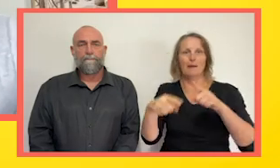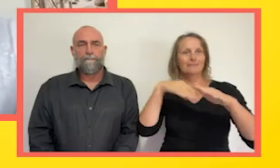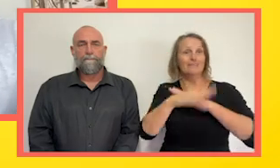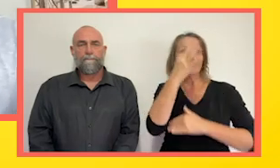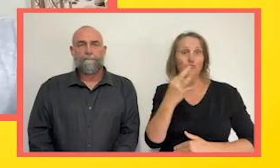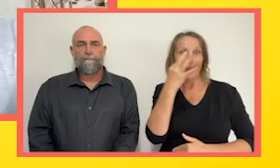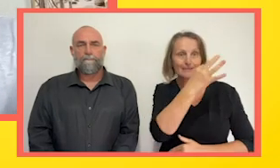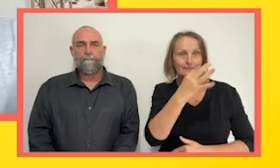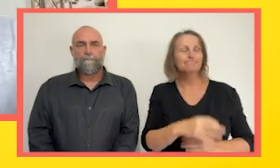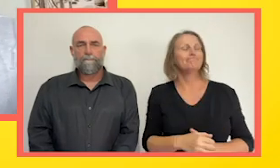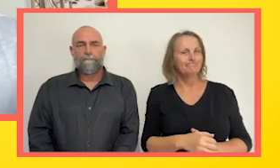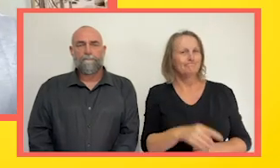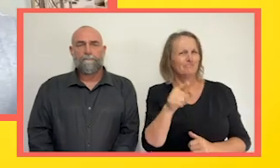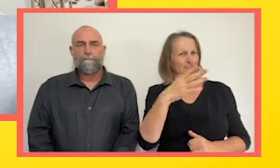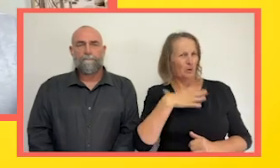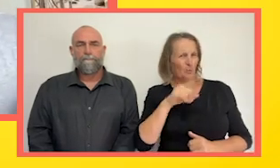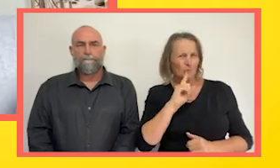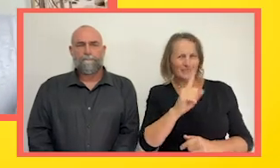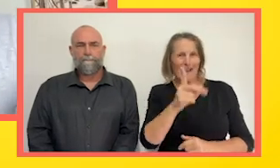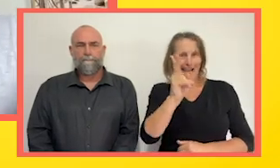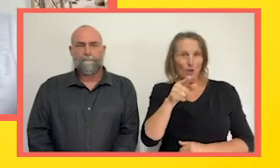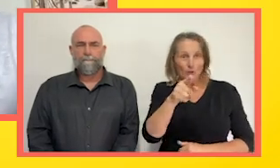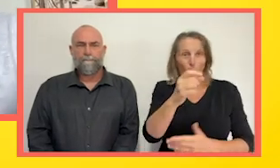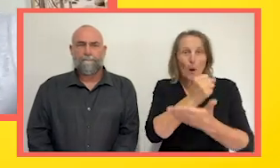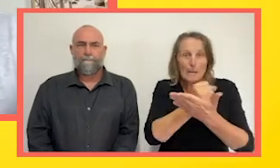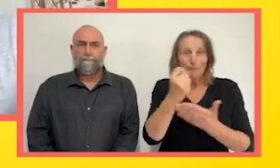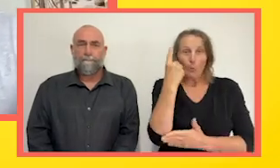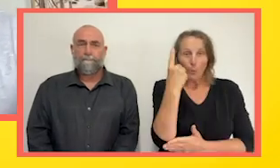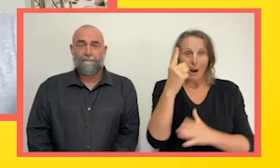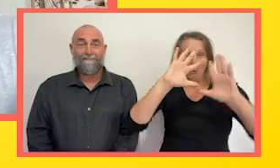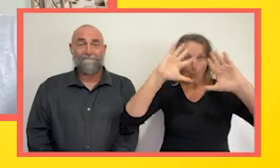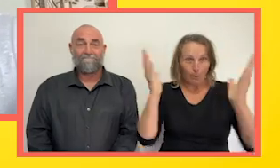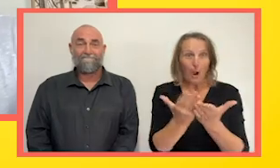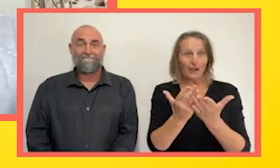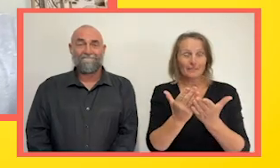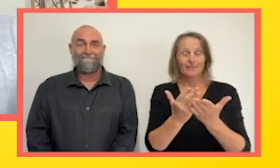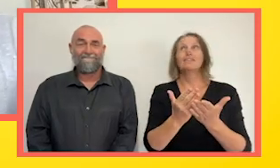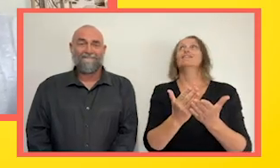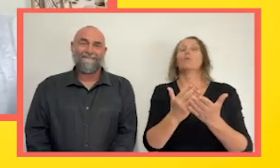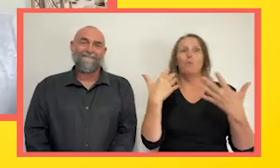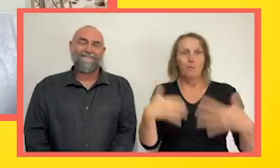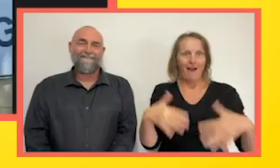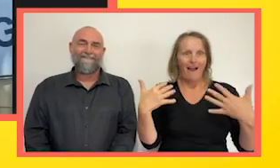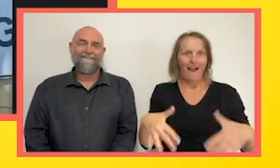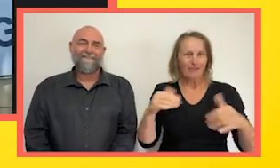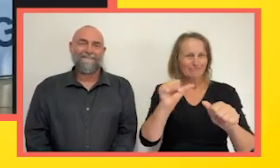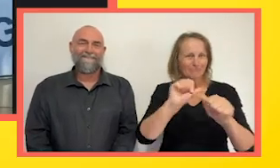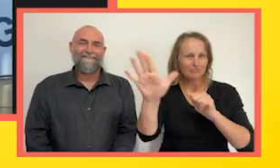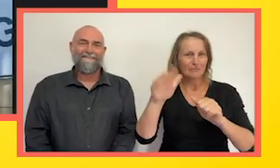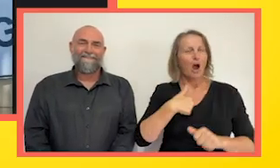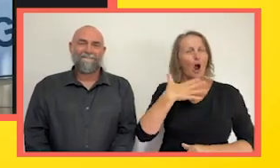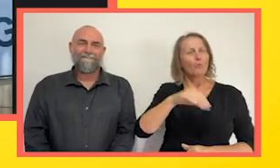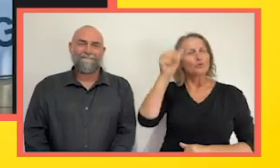it back to the number one. I just can't get over the number one. You're number one in the world. I'm sorry. I love it. I absolutely love it. Yeah. And what I want to know